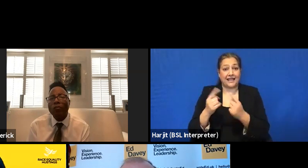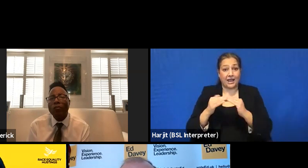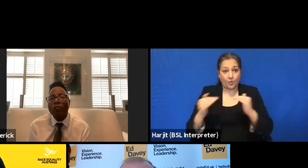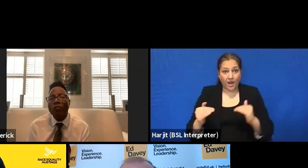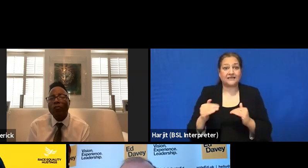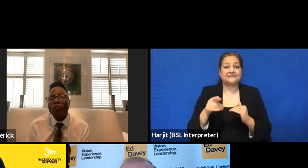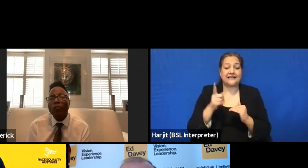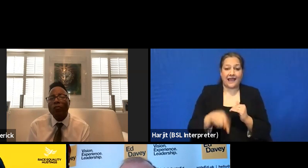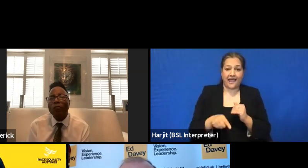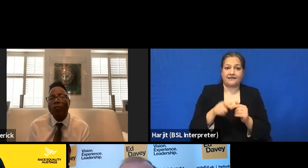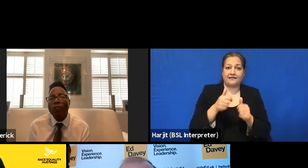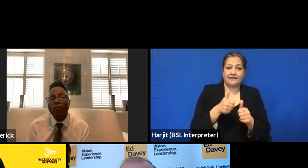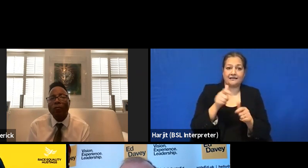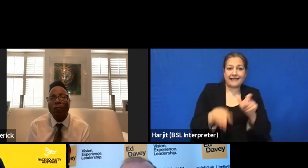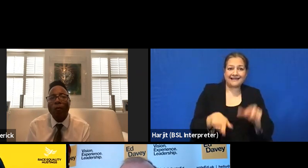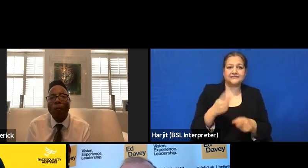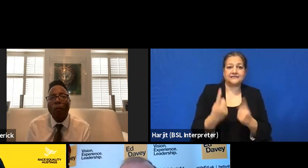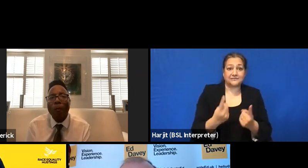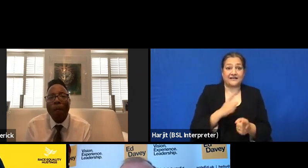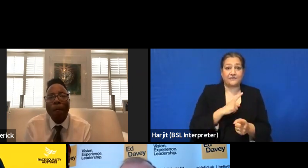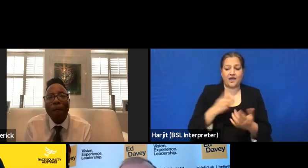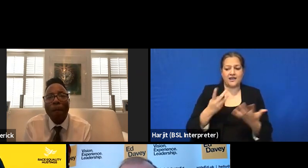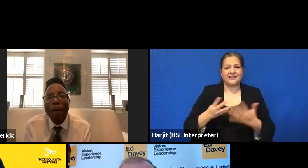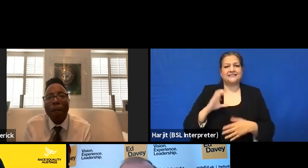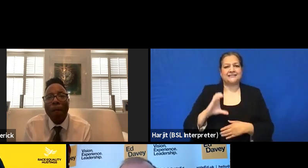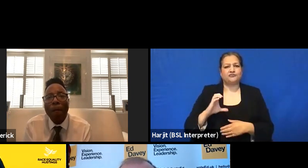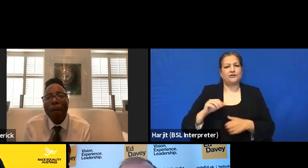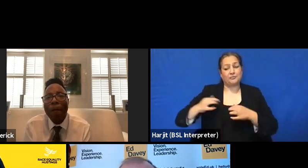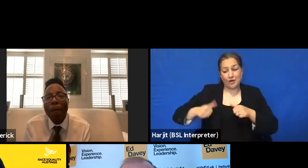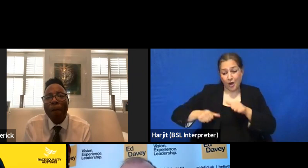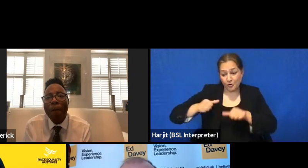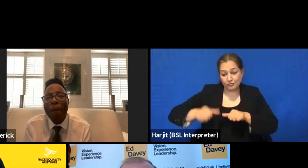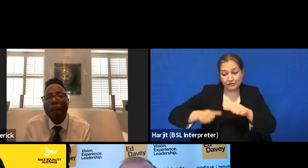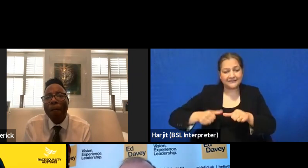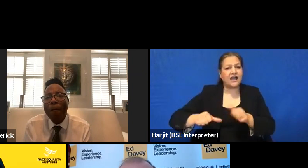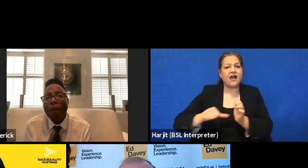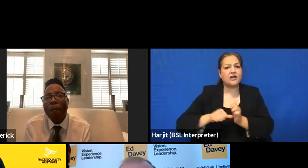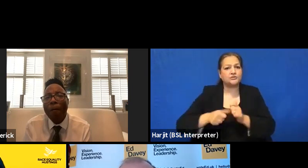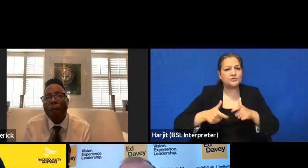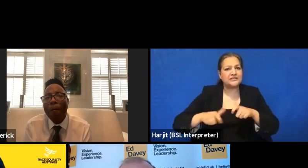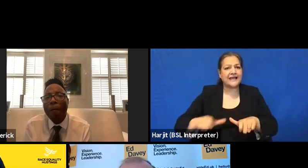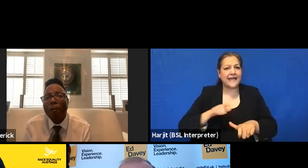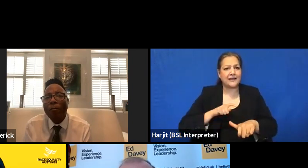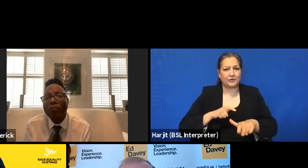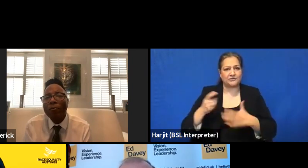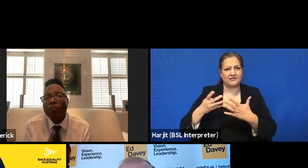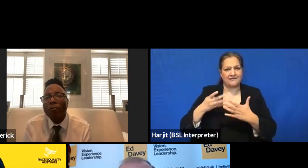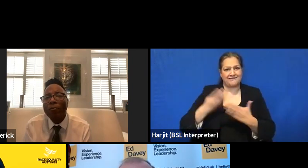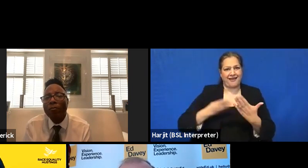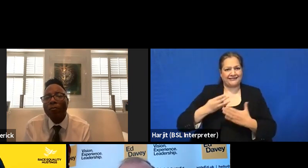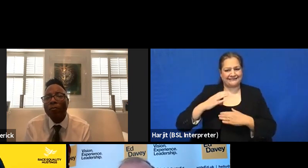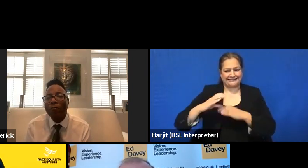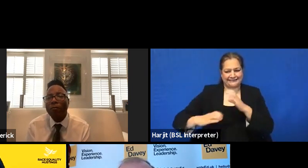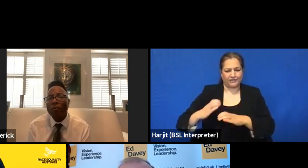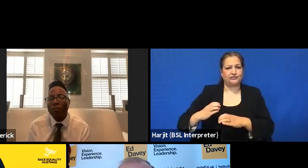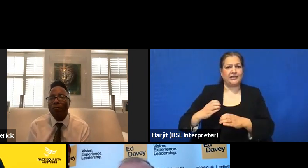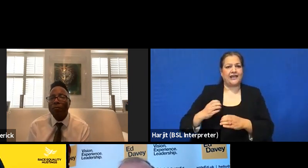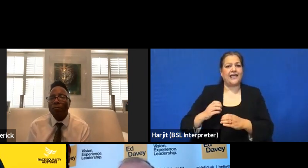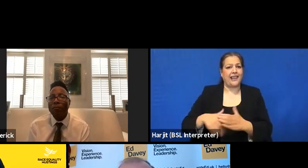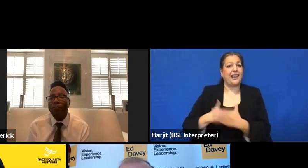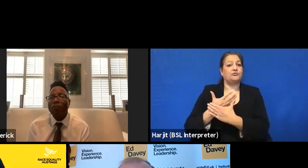that 19th century progress was hard to sustain. Actually, the 19th century Liberals were stronger than the 20th century Liberal Democrats at